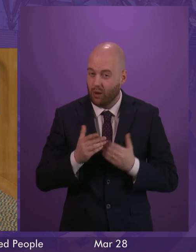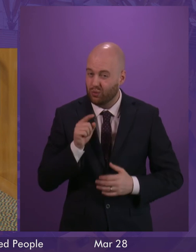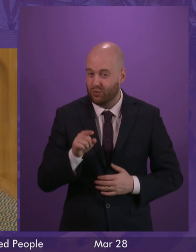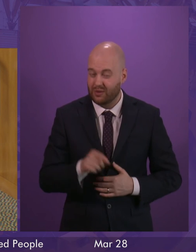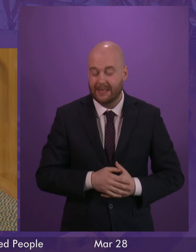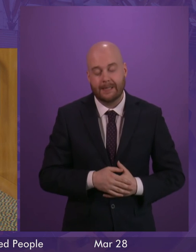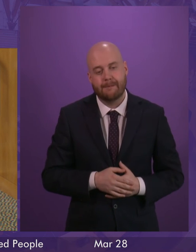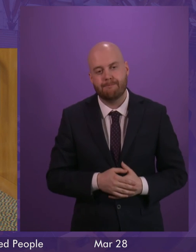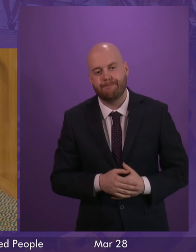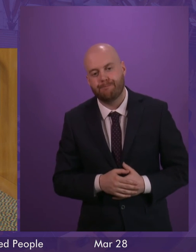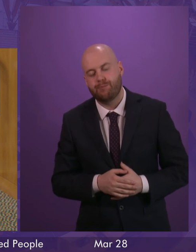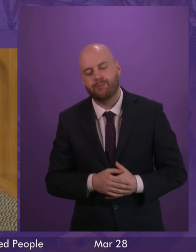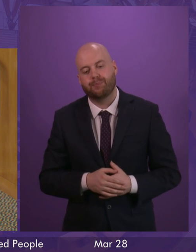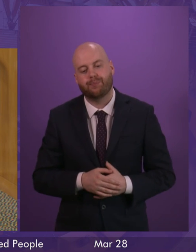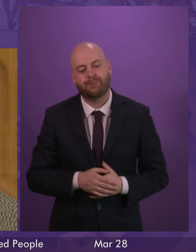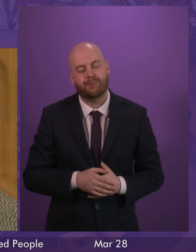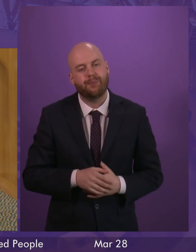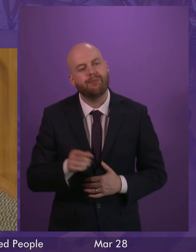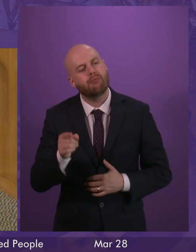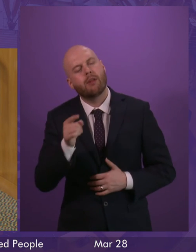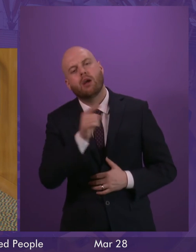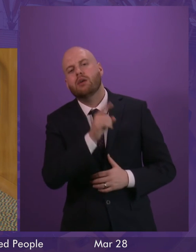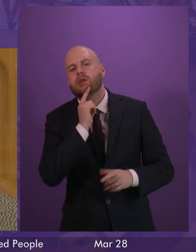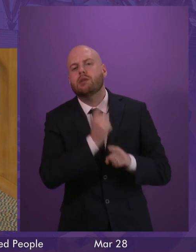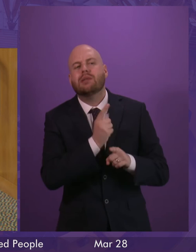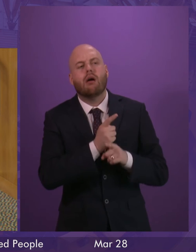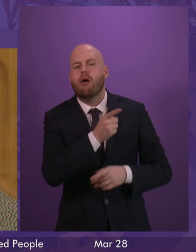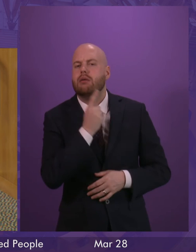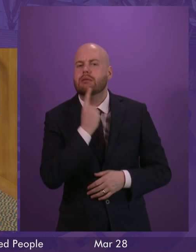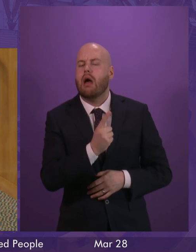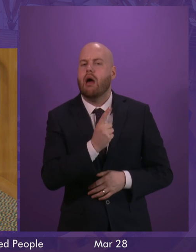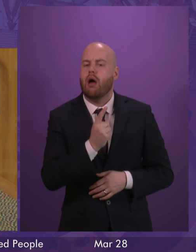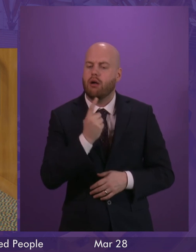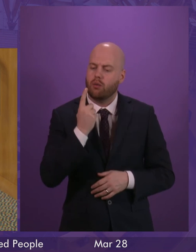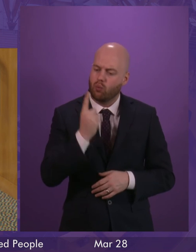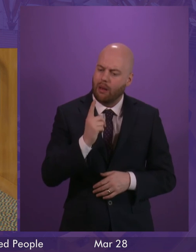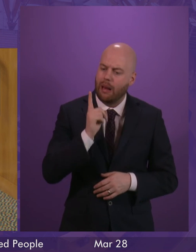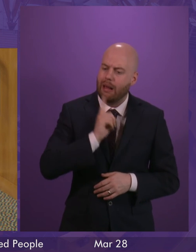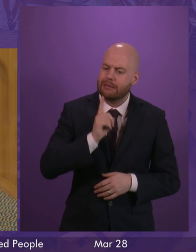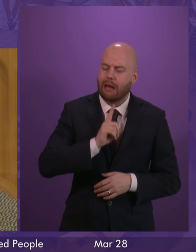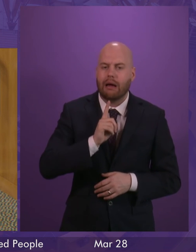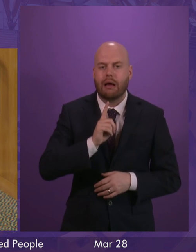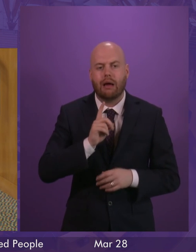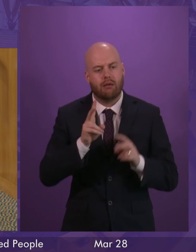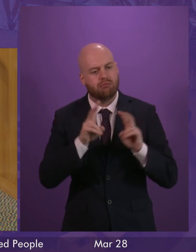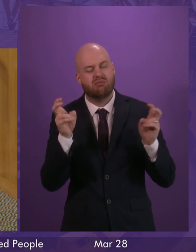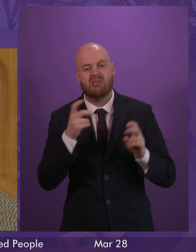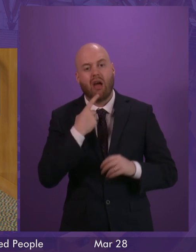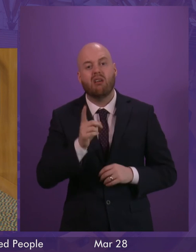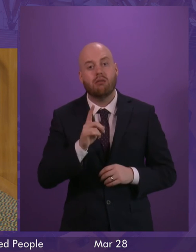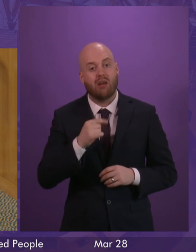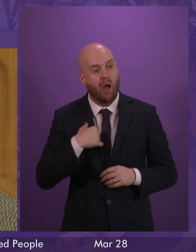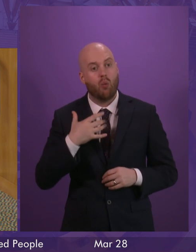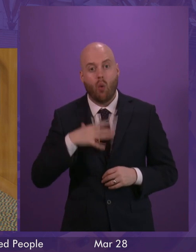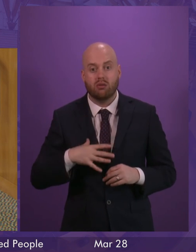Jeremy of Alpha captured the views of disabled people in the words of one disabled lady, I just want a normal job, not